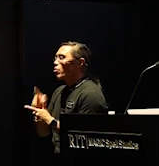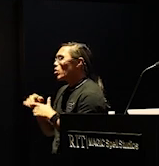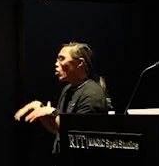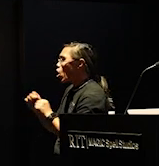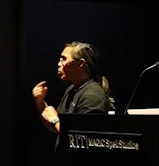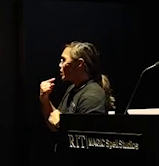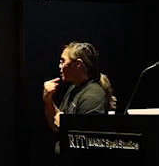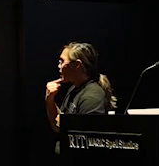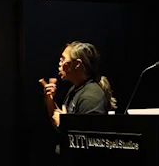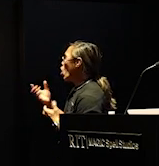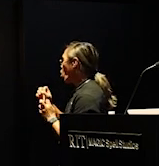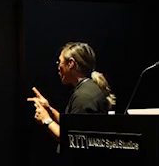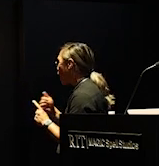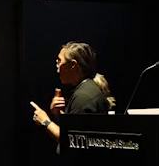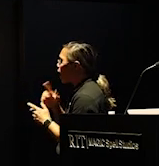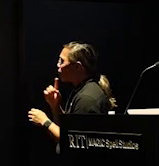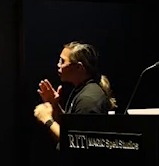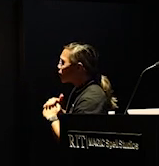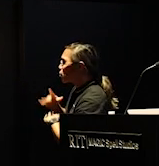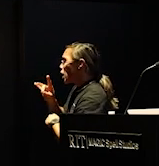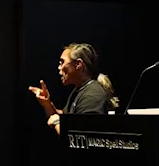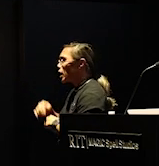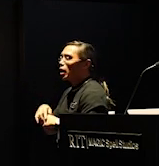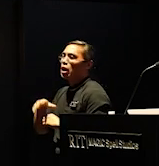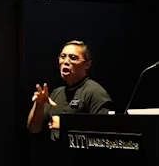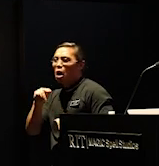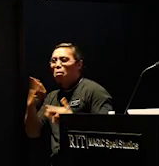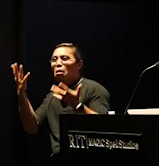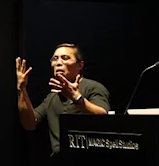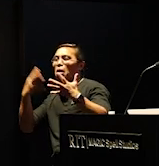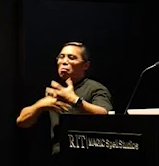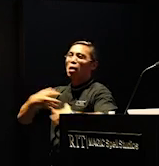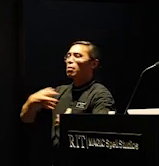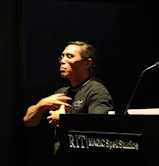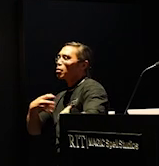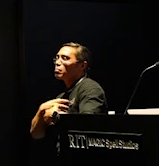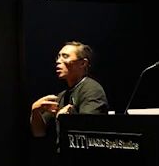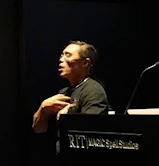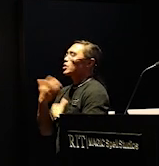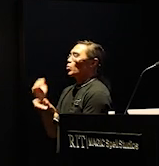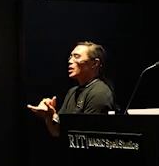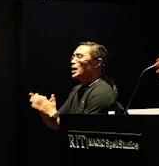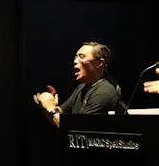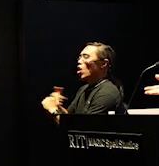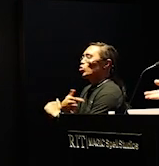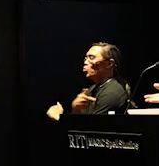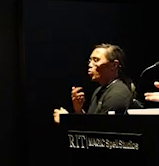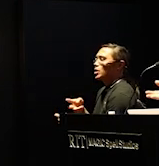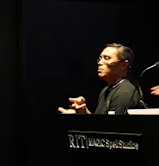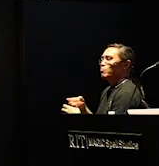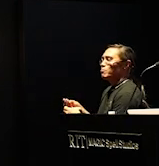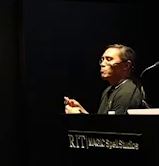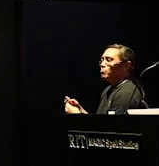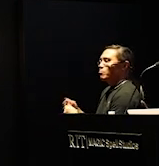at 7. I have a table at 8. Are you out of your mind? I'm on the phone with this girl. She just said she has a table. It's not the host's